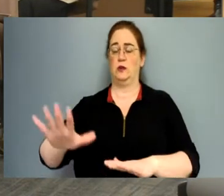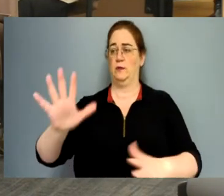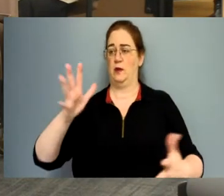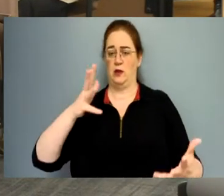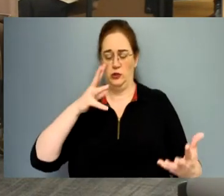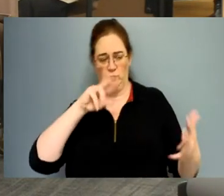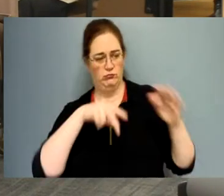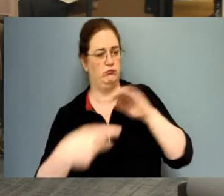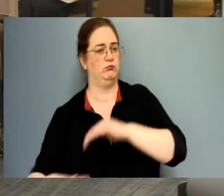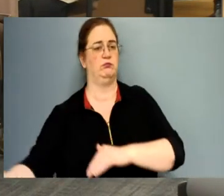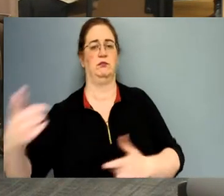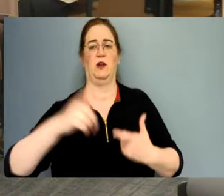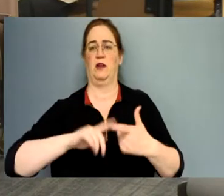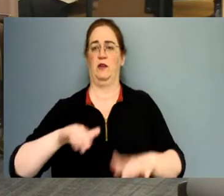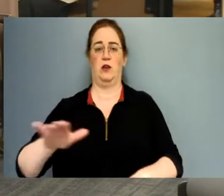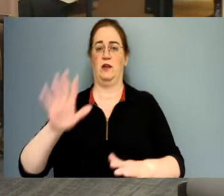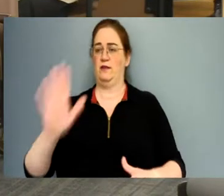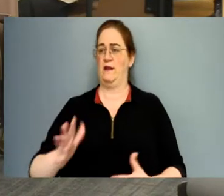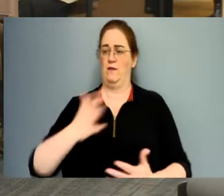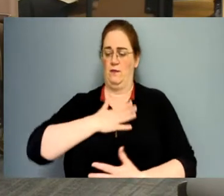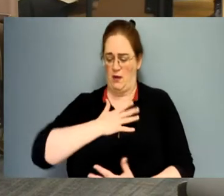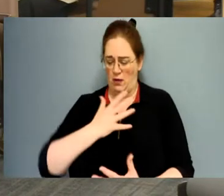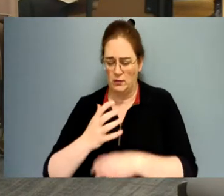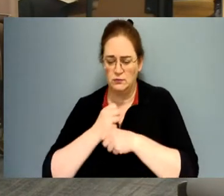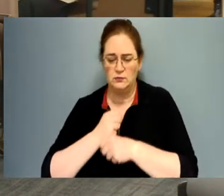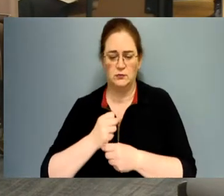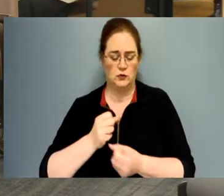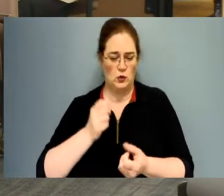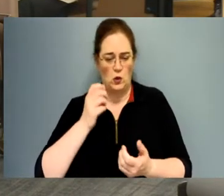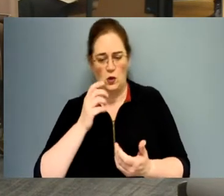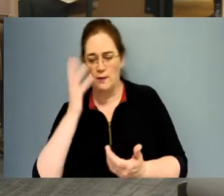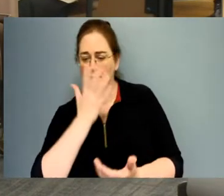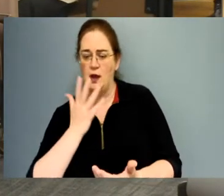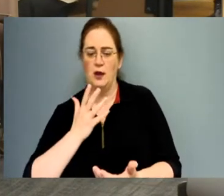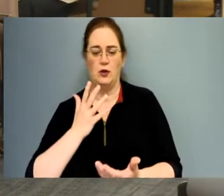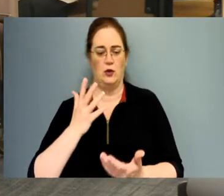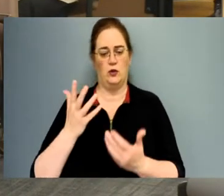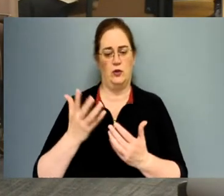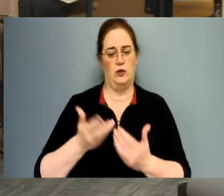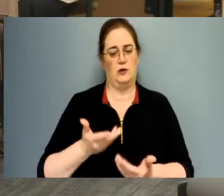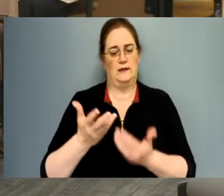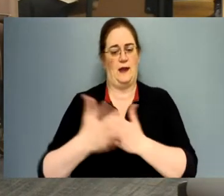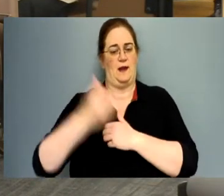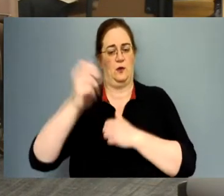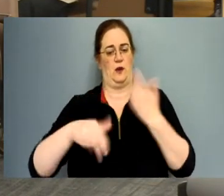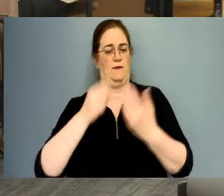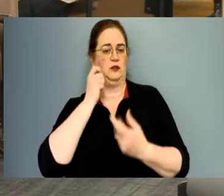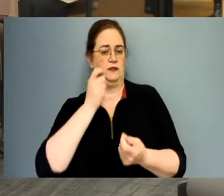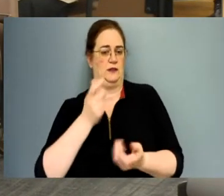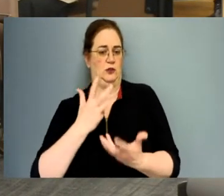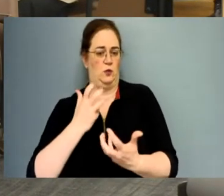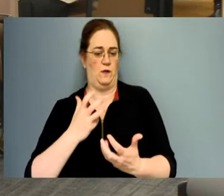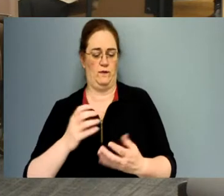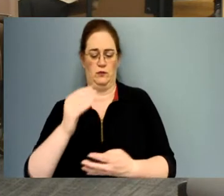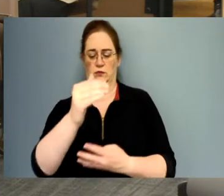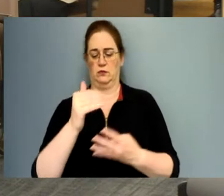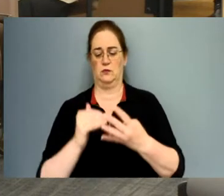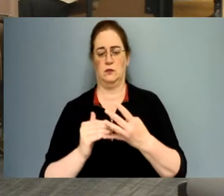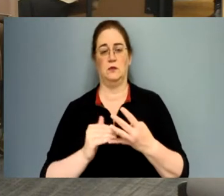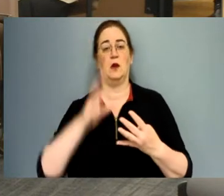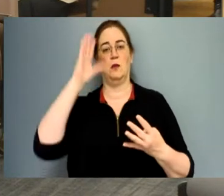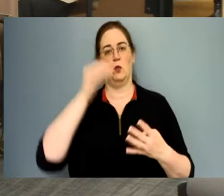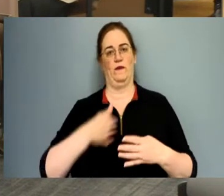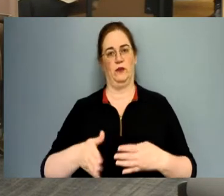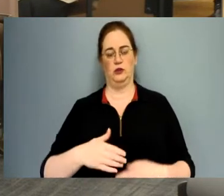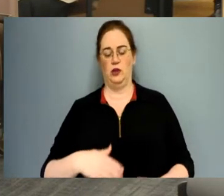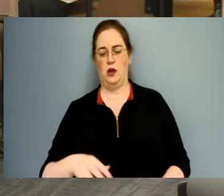rushing tide. Never yours to treasure, to admire, though they'll take whatever skin you offer up. Boyfish. I observe boys like